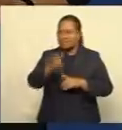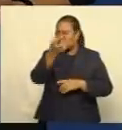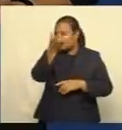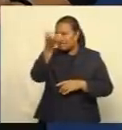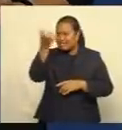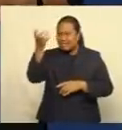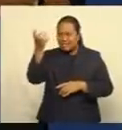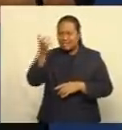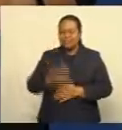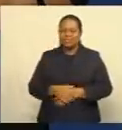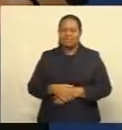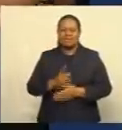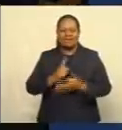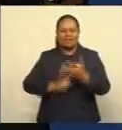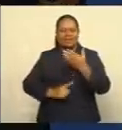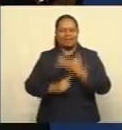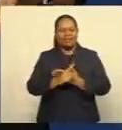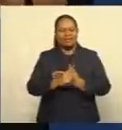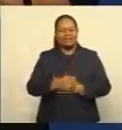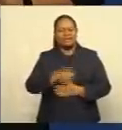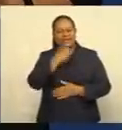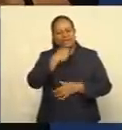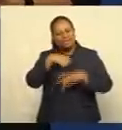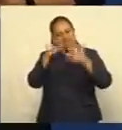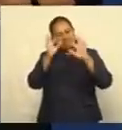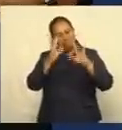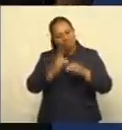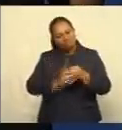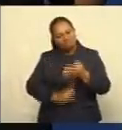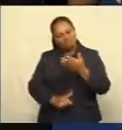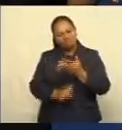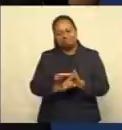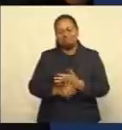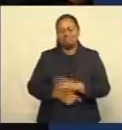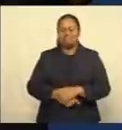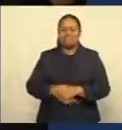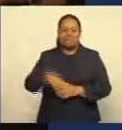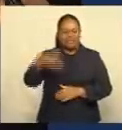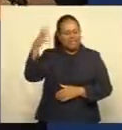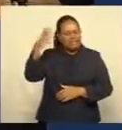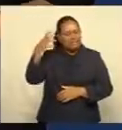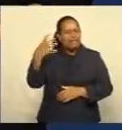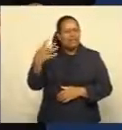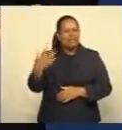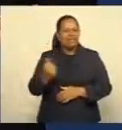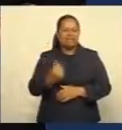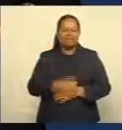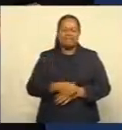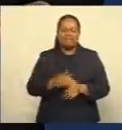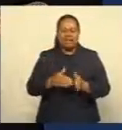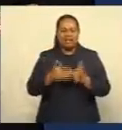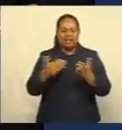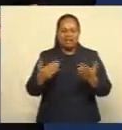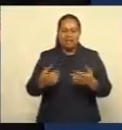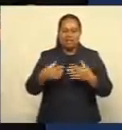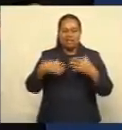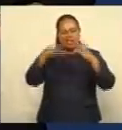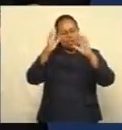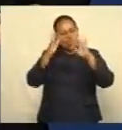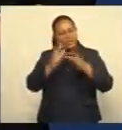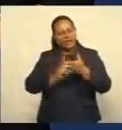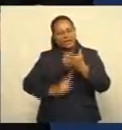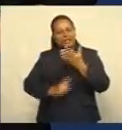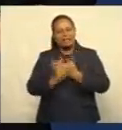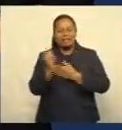a role today and brought over a few odd showers. After all those sunshine, we encountered rain for a cool-off. The